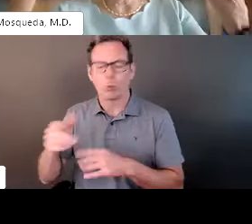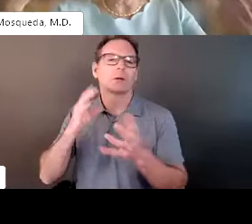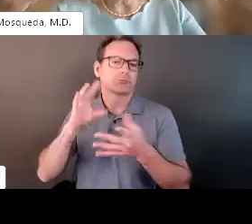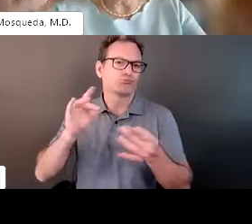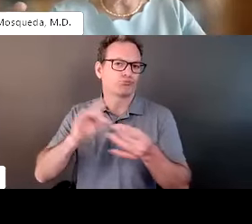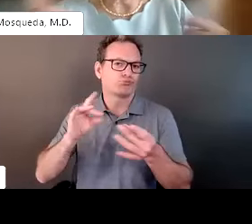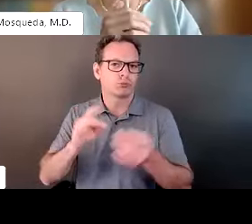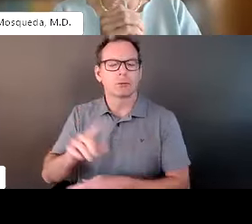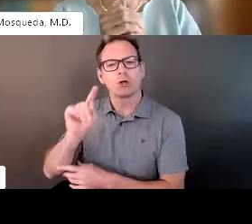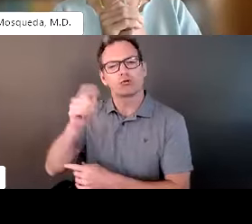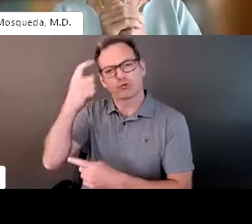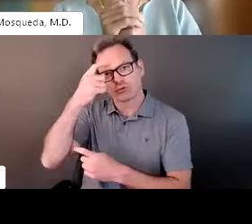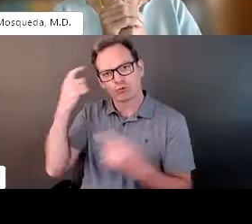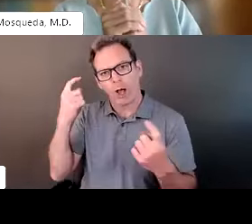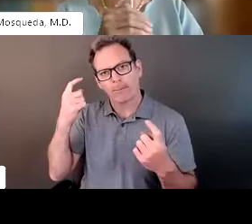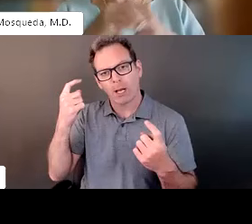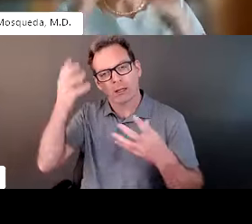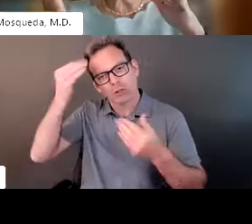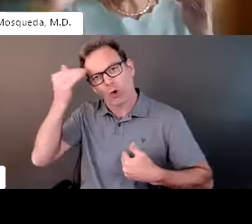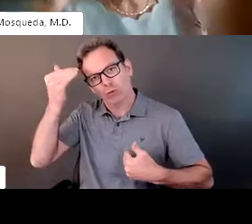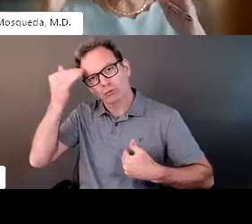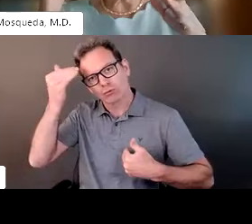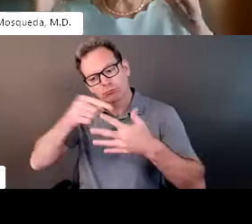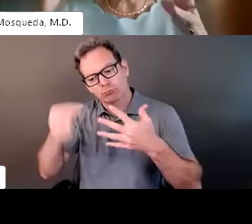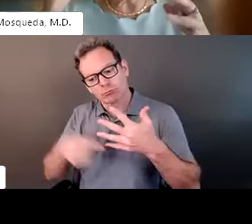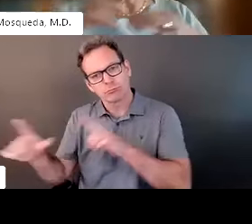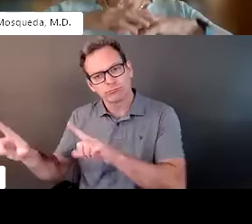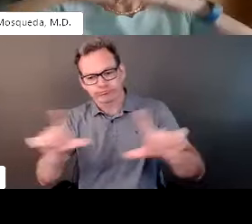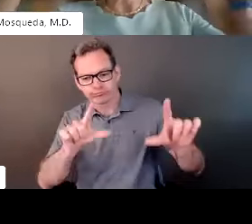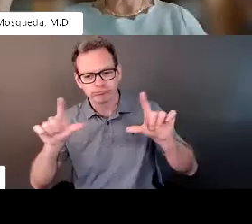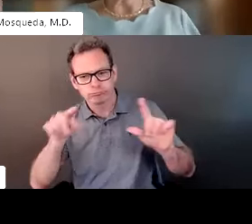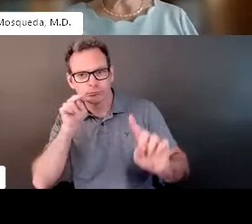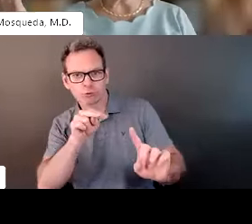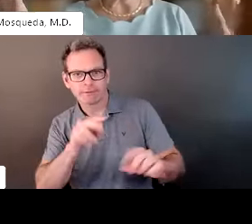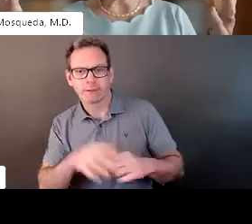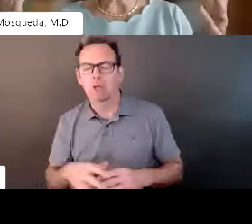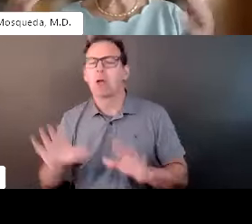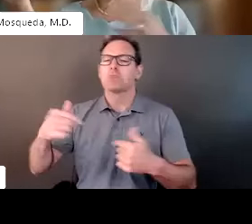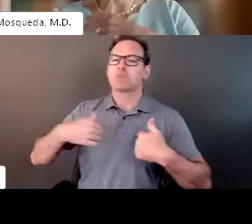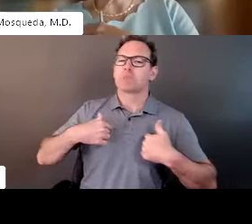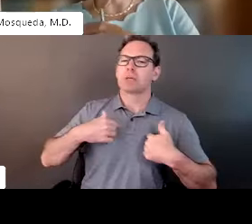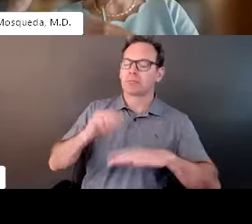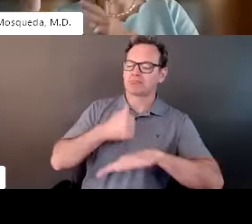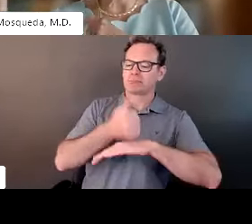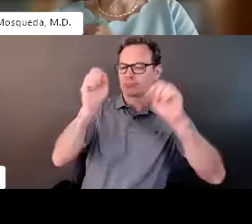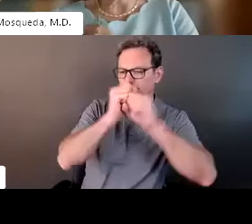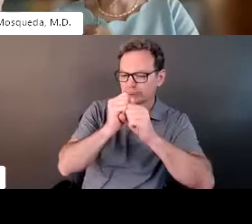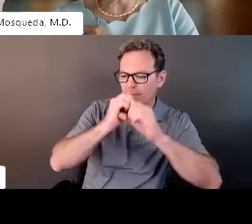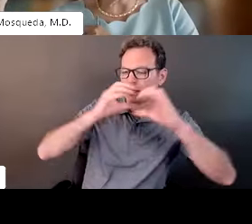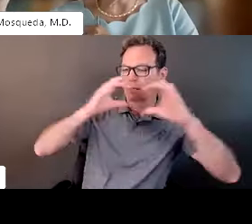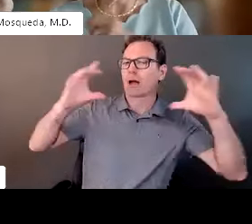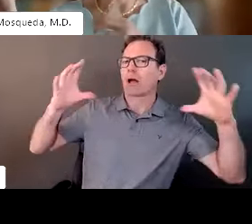and using an equity and diversity lens. So I'm going to be paying more attention to kind of setting the stage for the rest of today